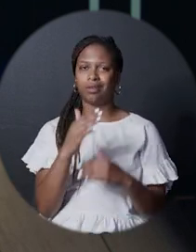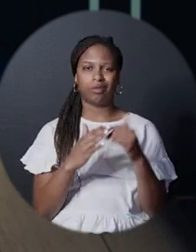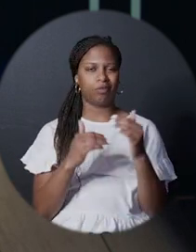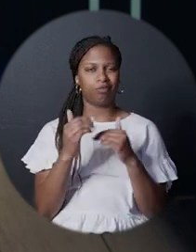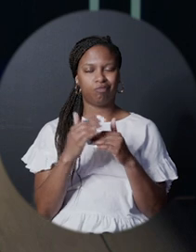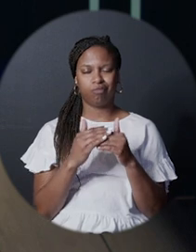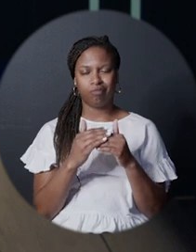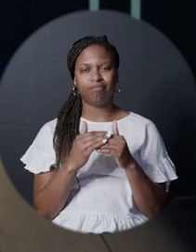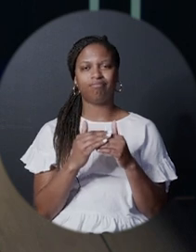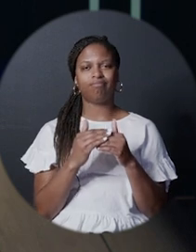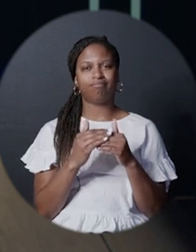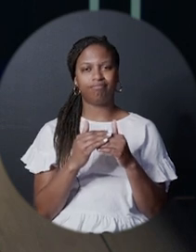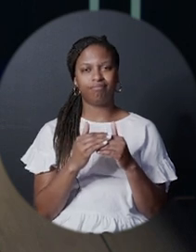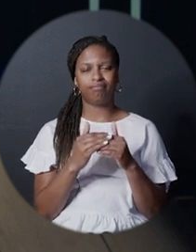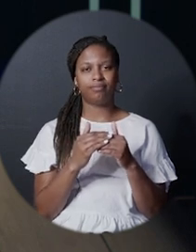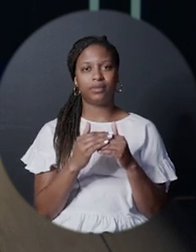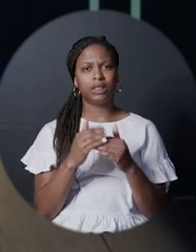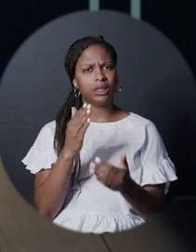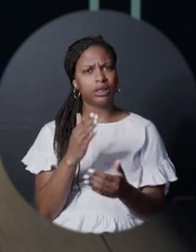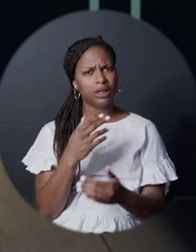you uncomfortable.